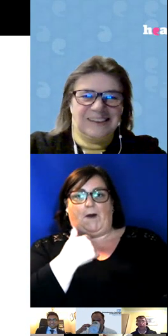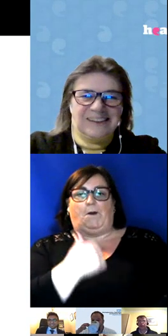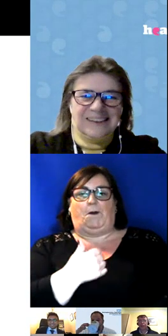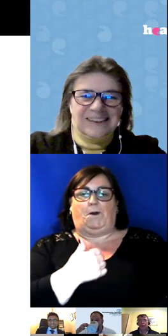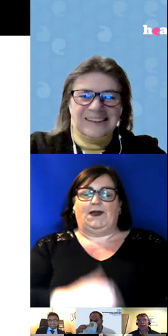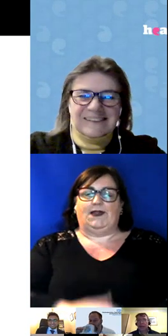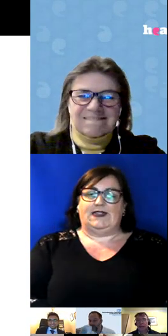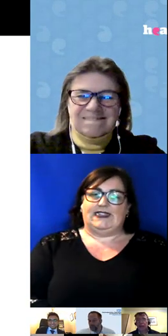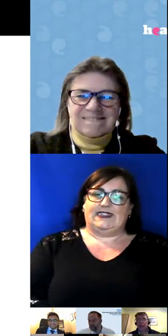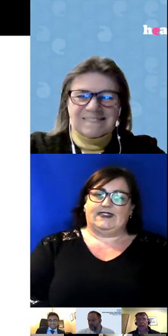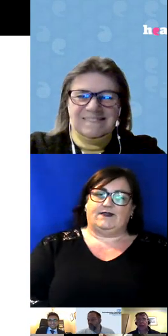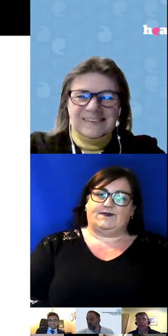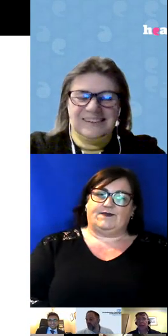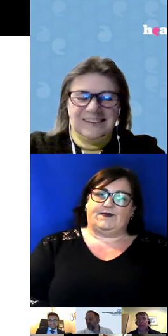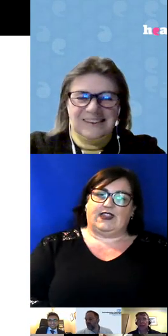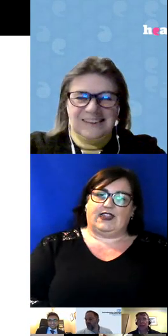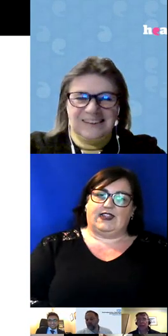I guess